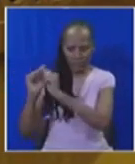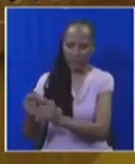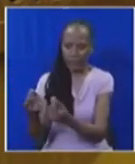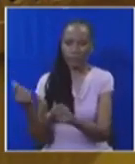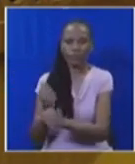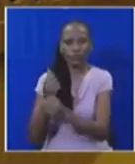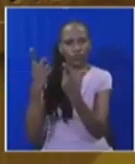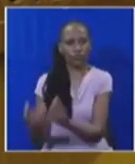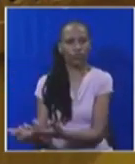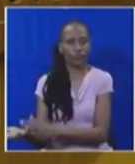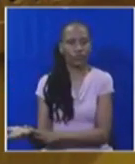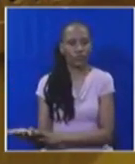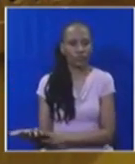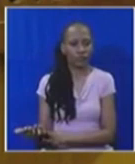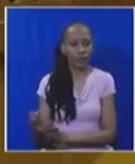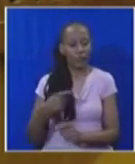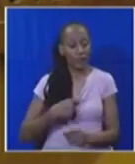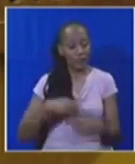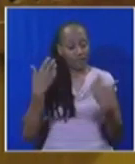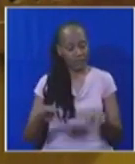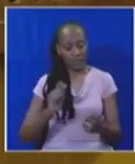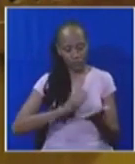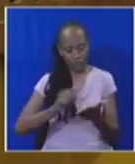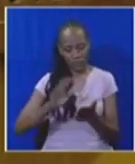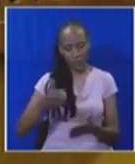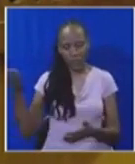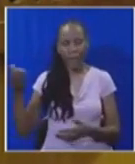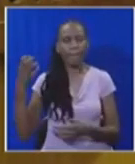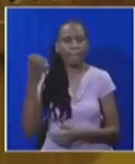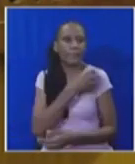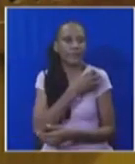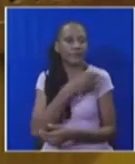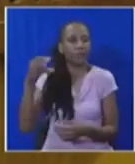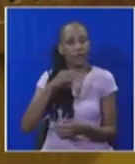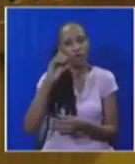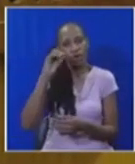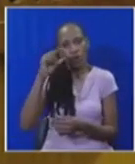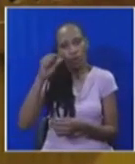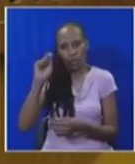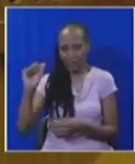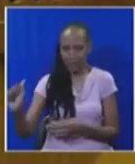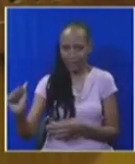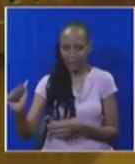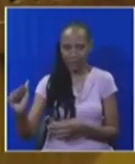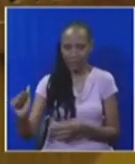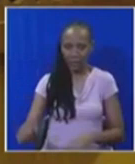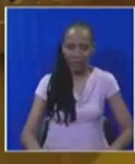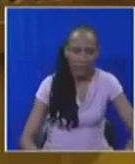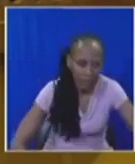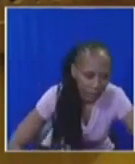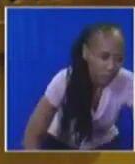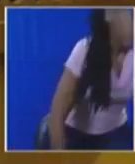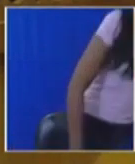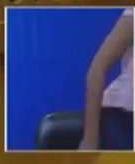have personally written to former Minister of Cogta Praveen Gordhan on numerous occasions, as well as your new Minister of This and That, Des van